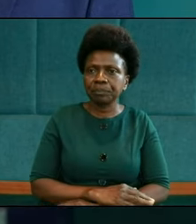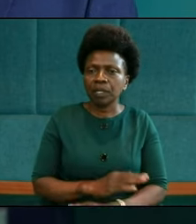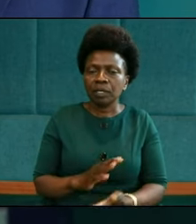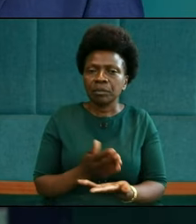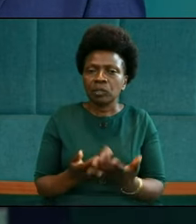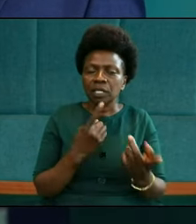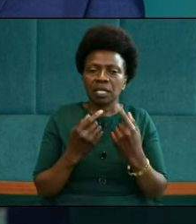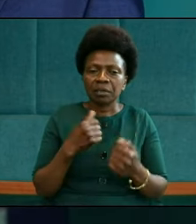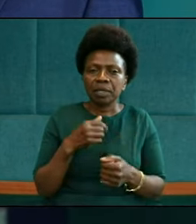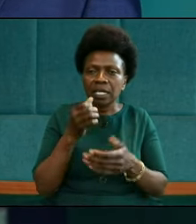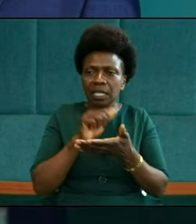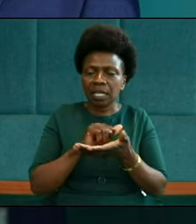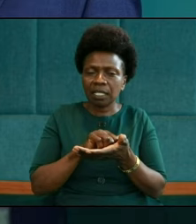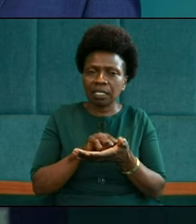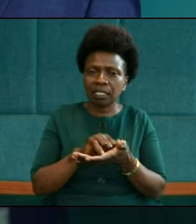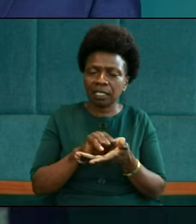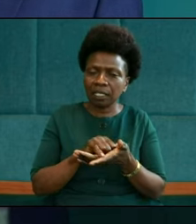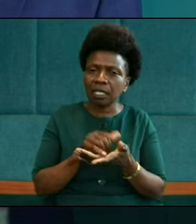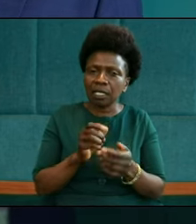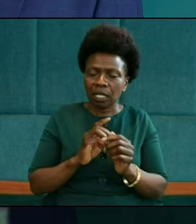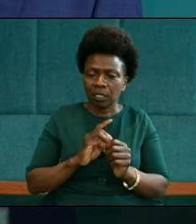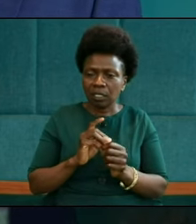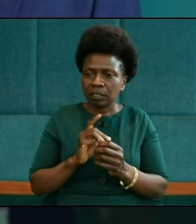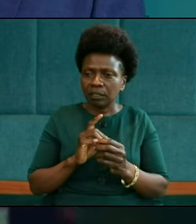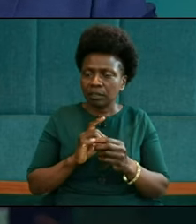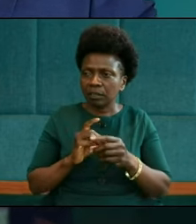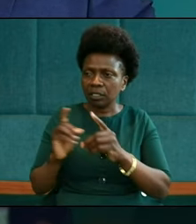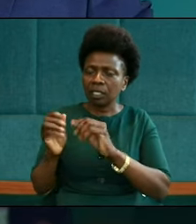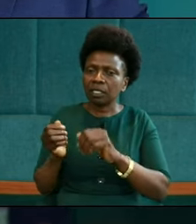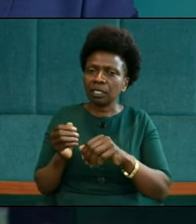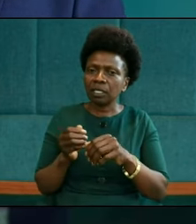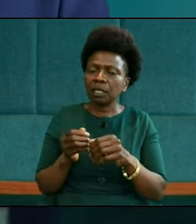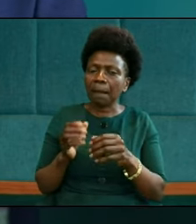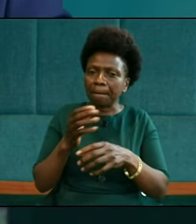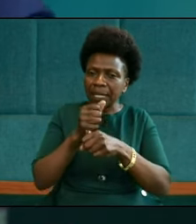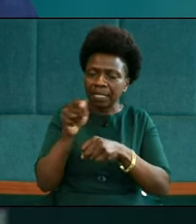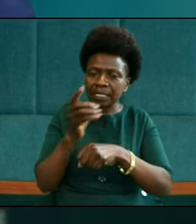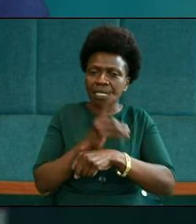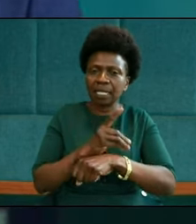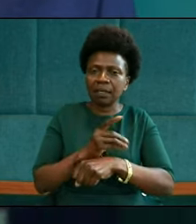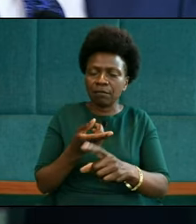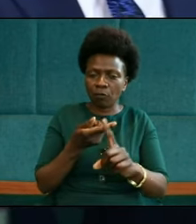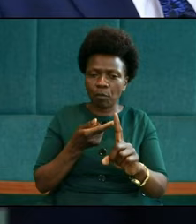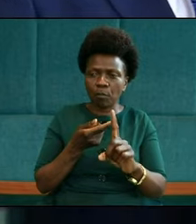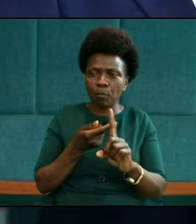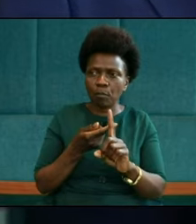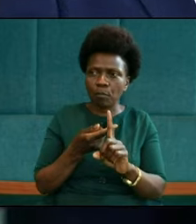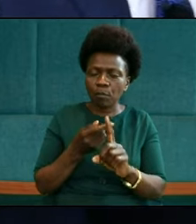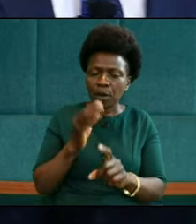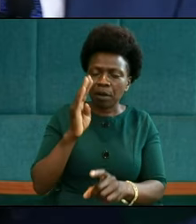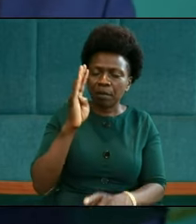Somebody is telling me that the distance that he covered that day from